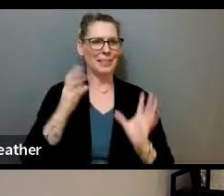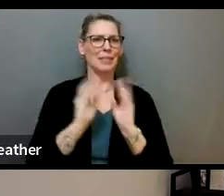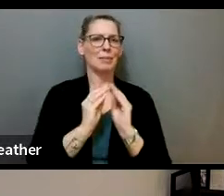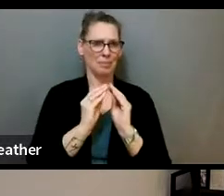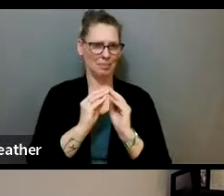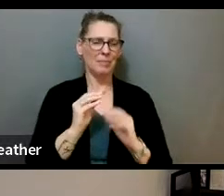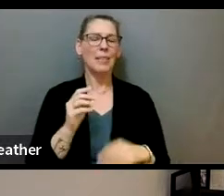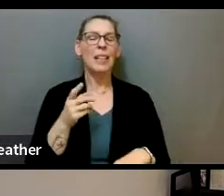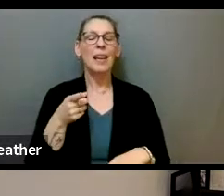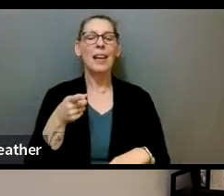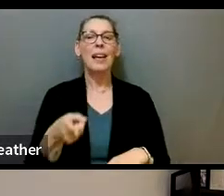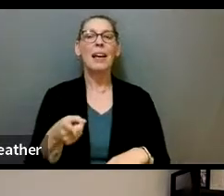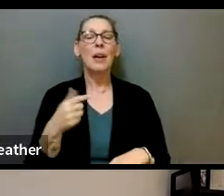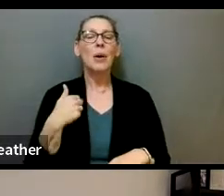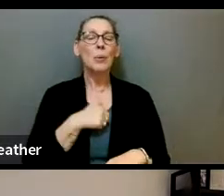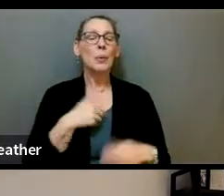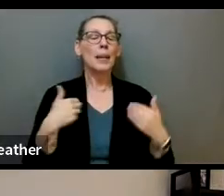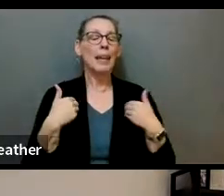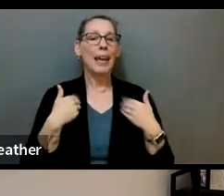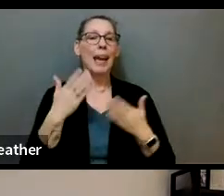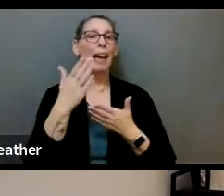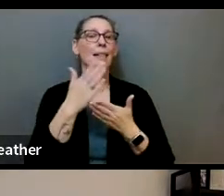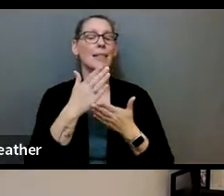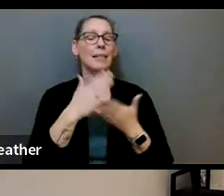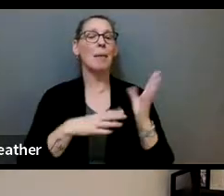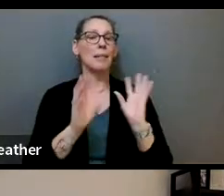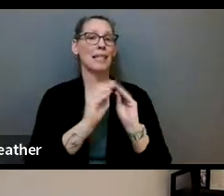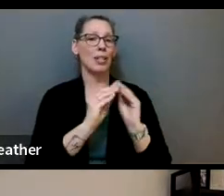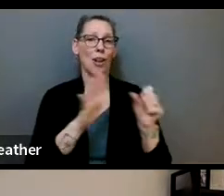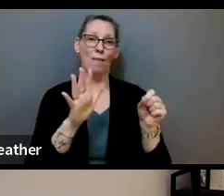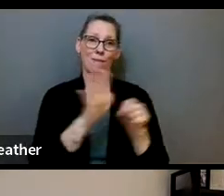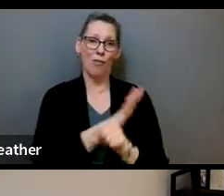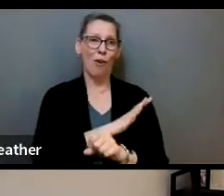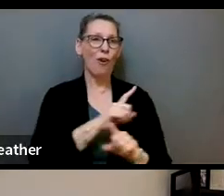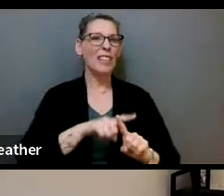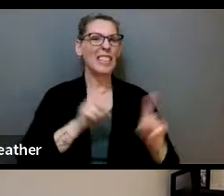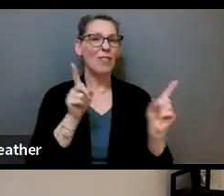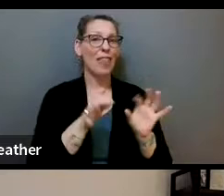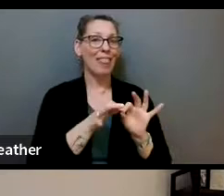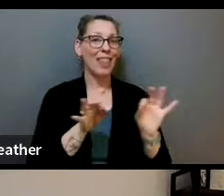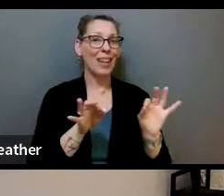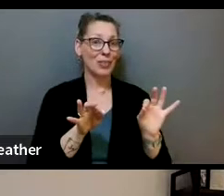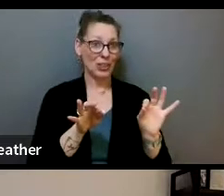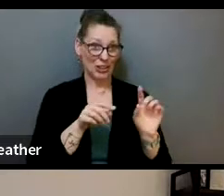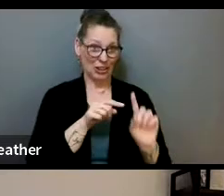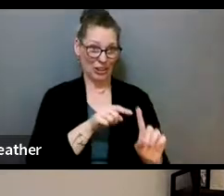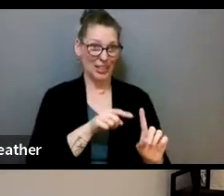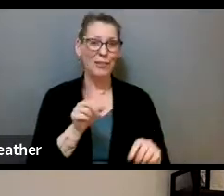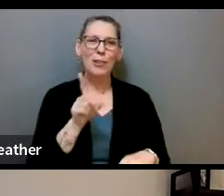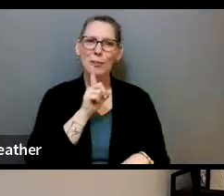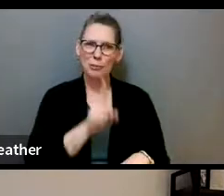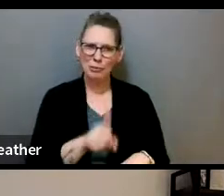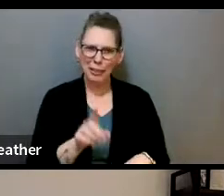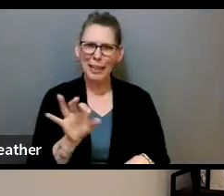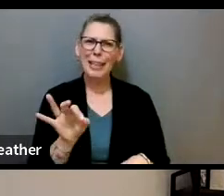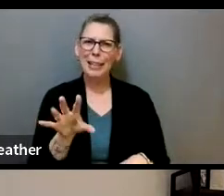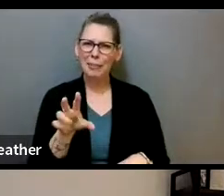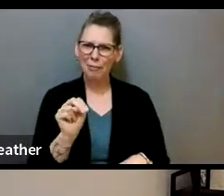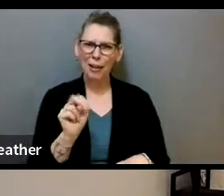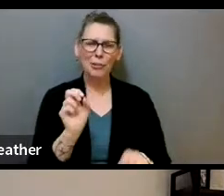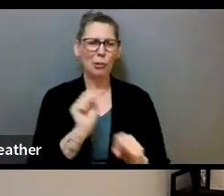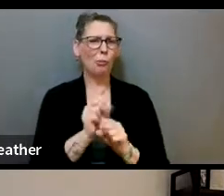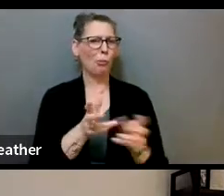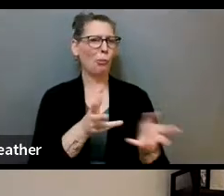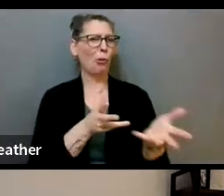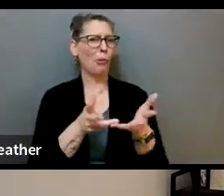miniature grants is we had some sessions that were completely in a different language. And so it was really fun to get to work with the